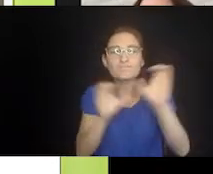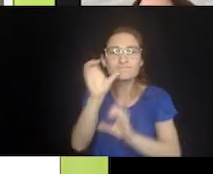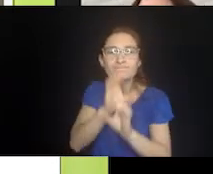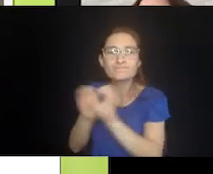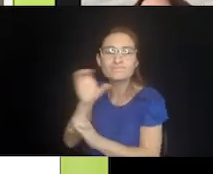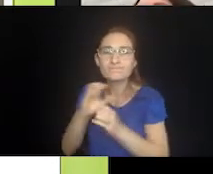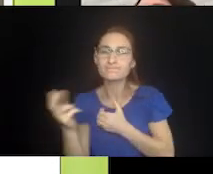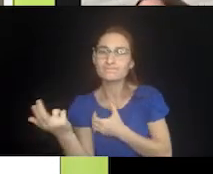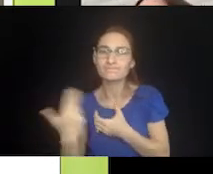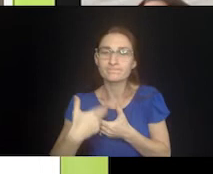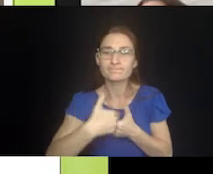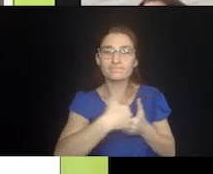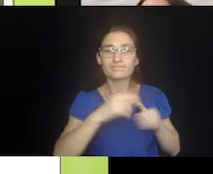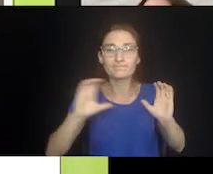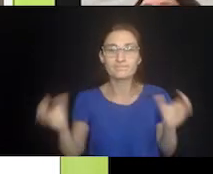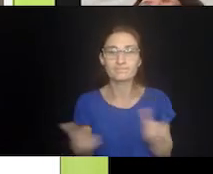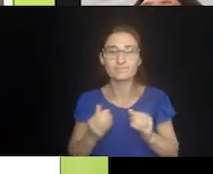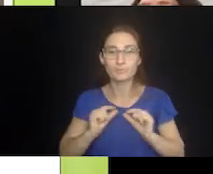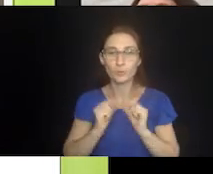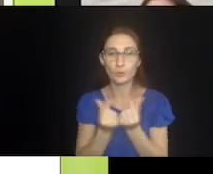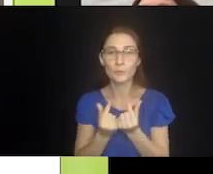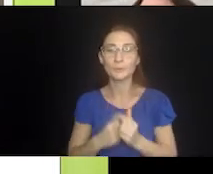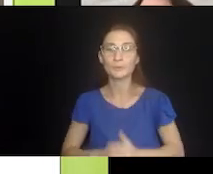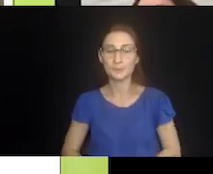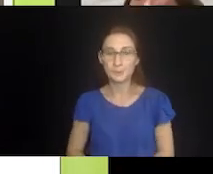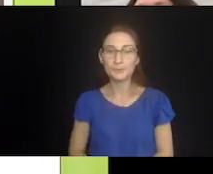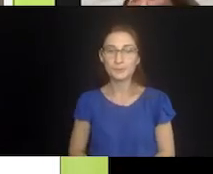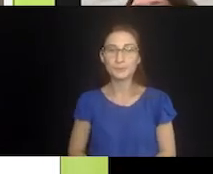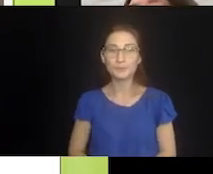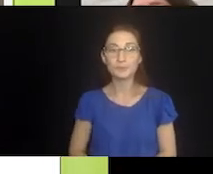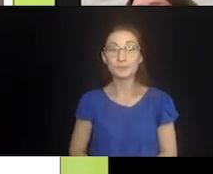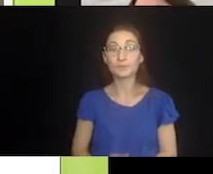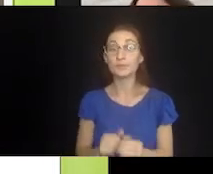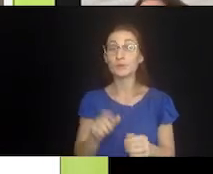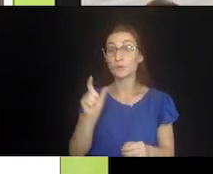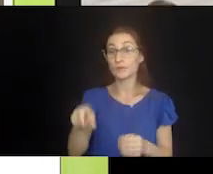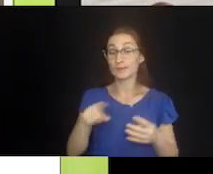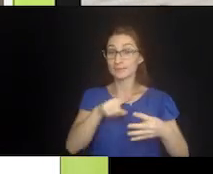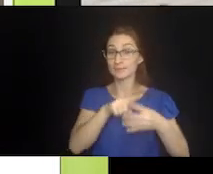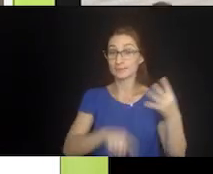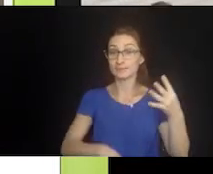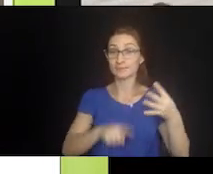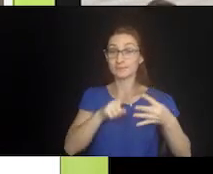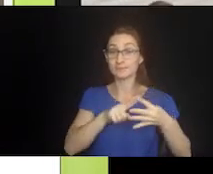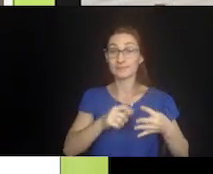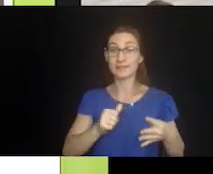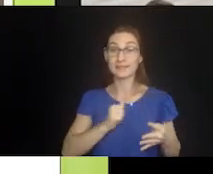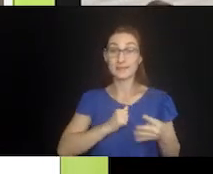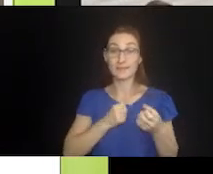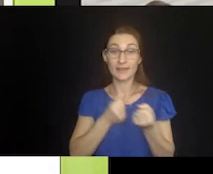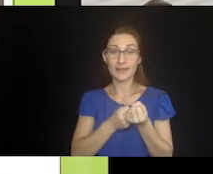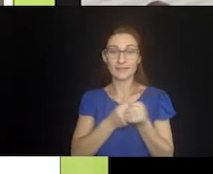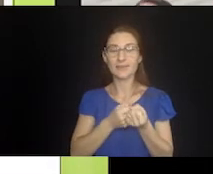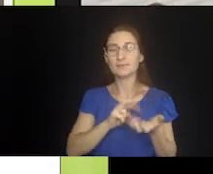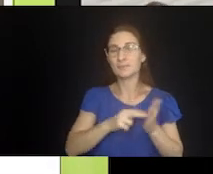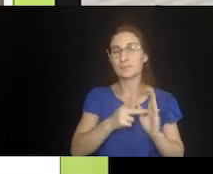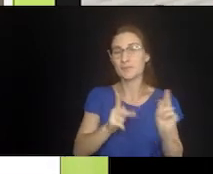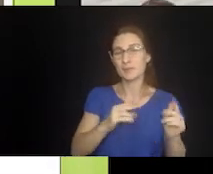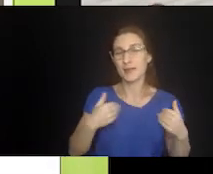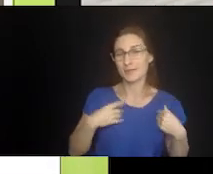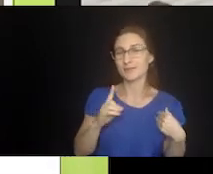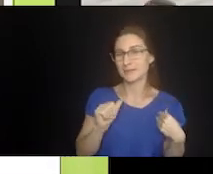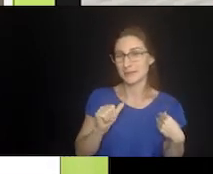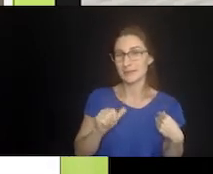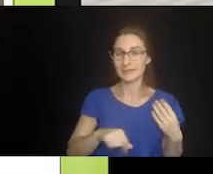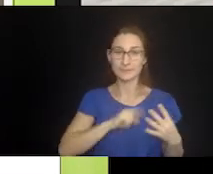of mind of who you're looking for when you're looking for people to get involved with your group. So you're going to have self-advocates,